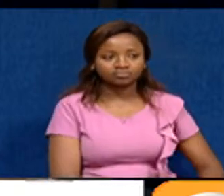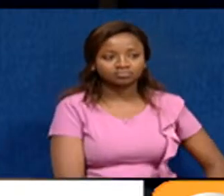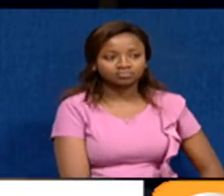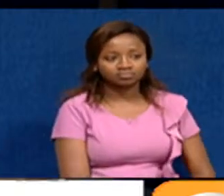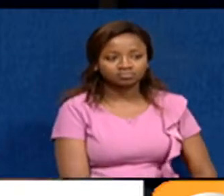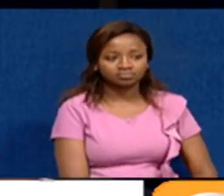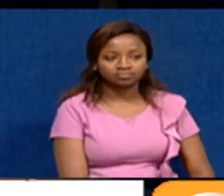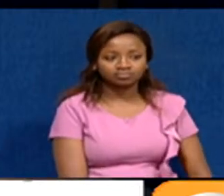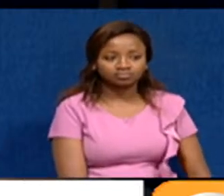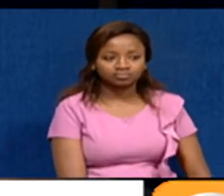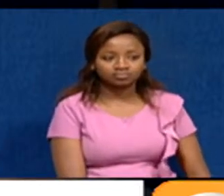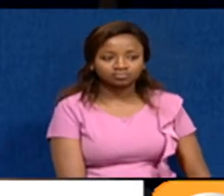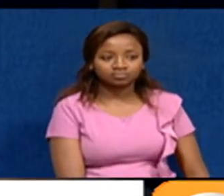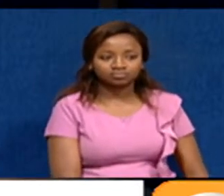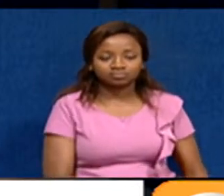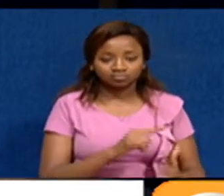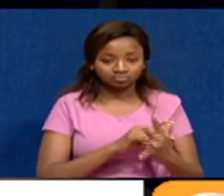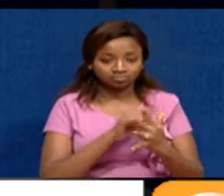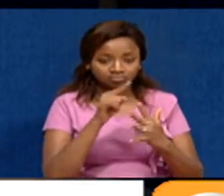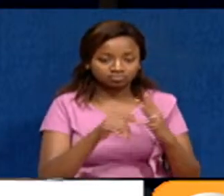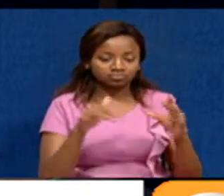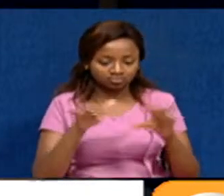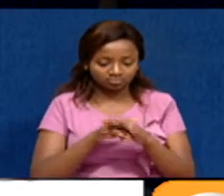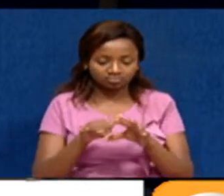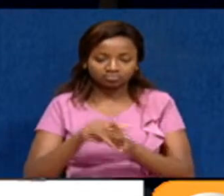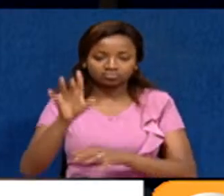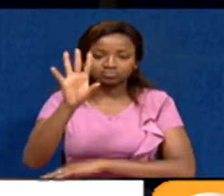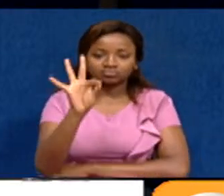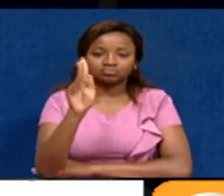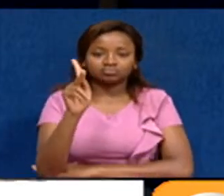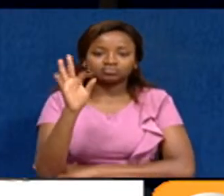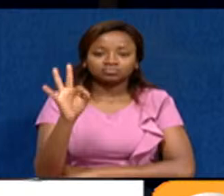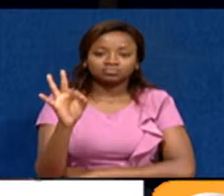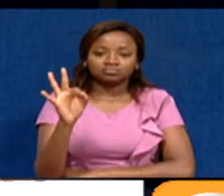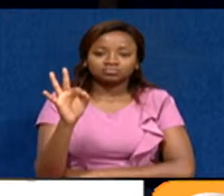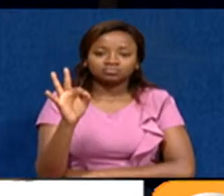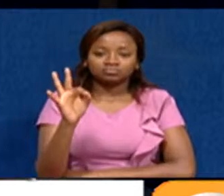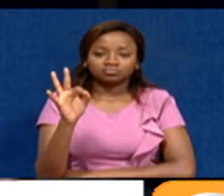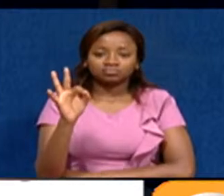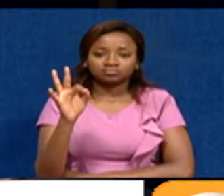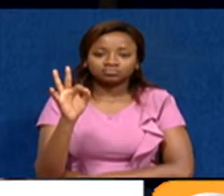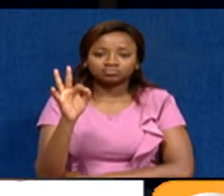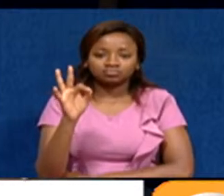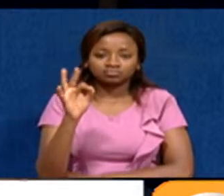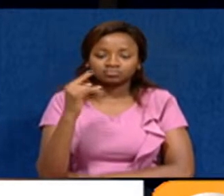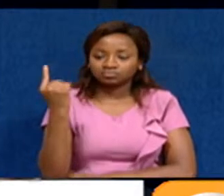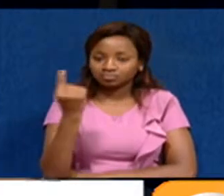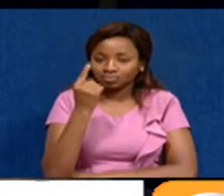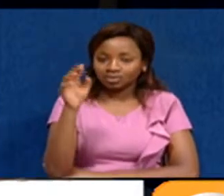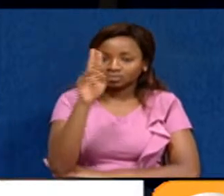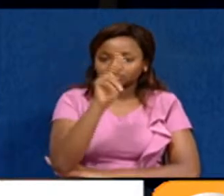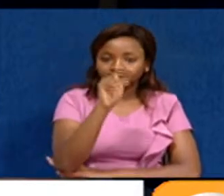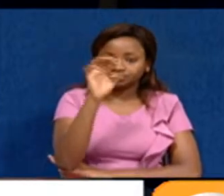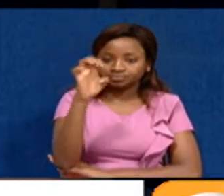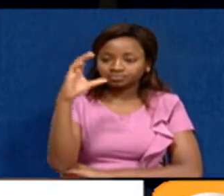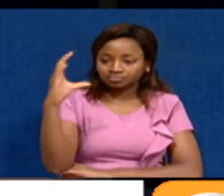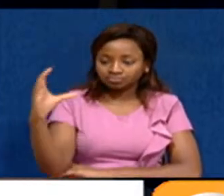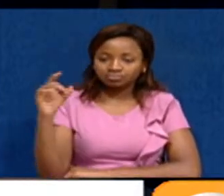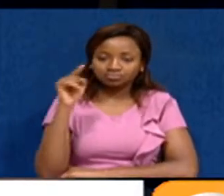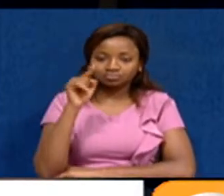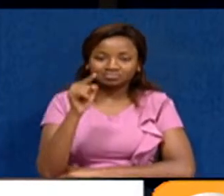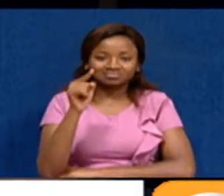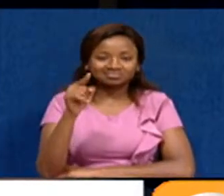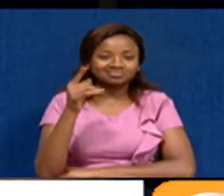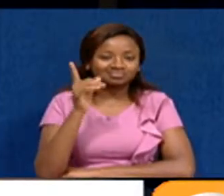members are mm-hmm. bodies of FKF. Yes. And it is only the National Executive Committee which was